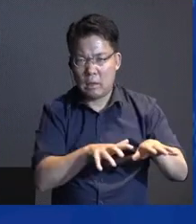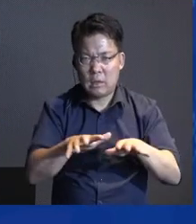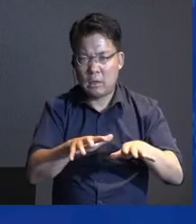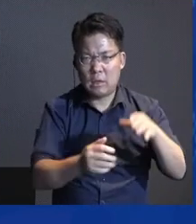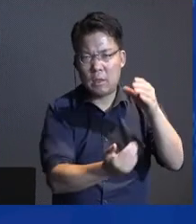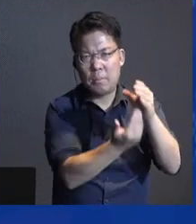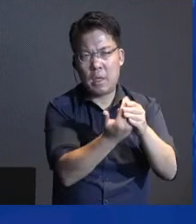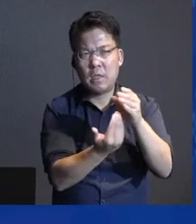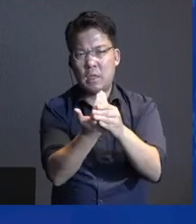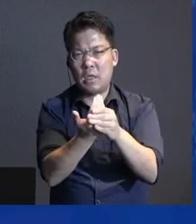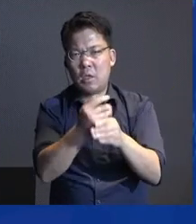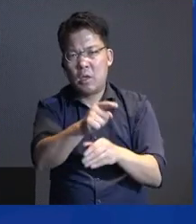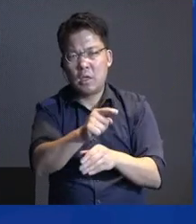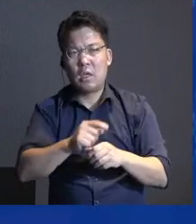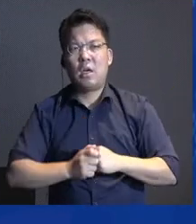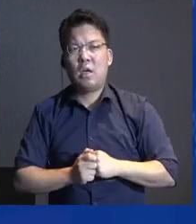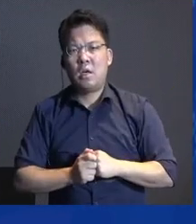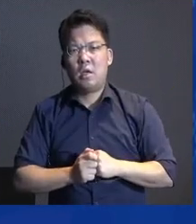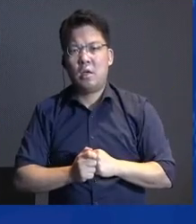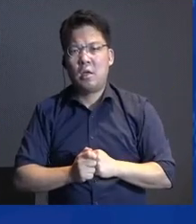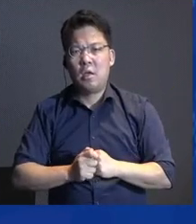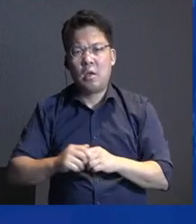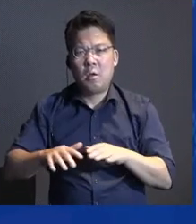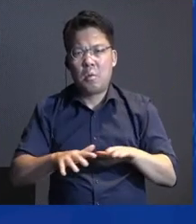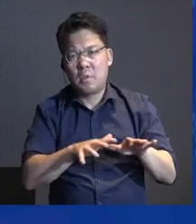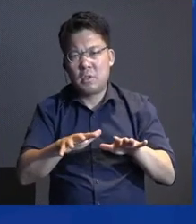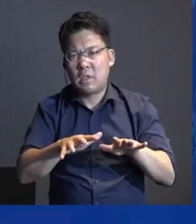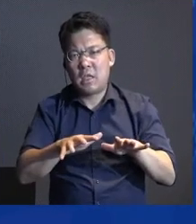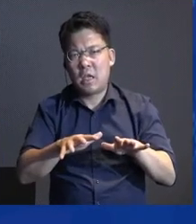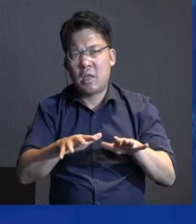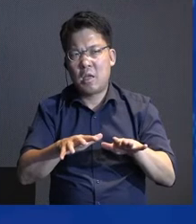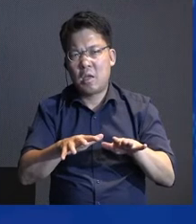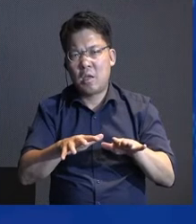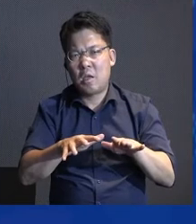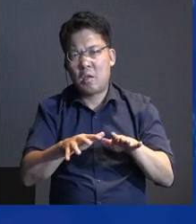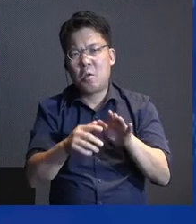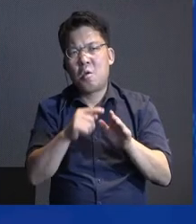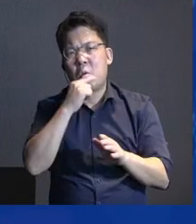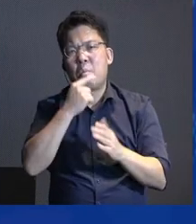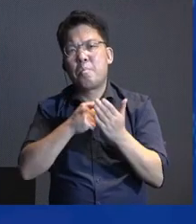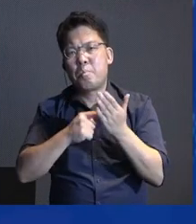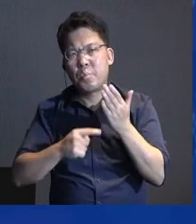time, I became keenly aware of the importance of